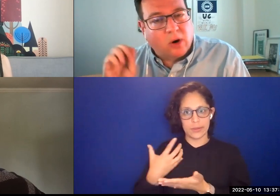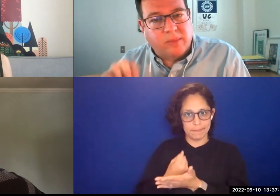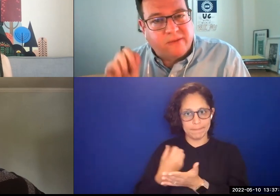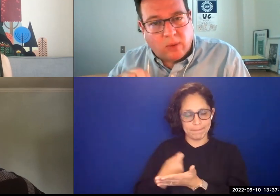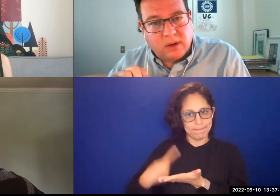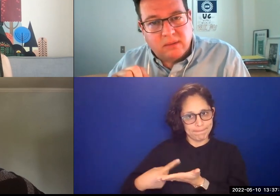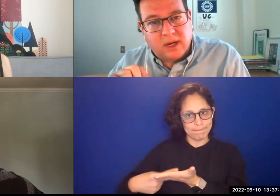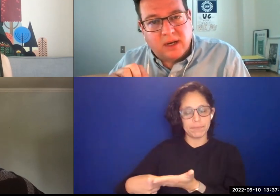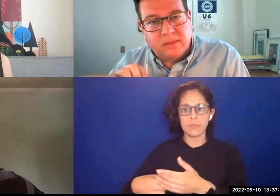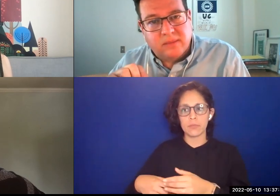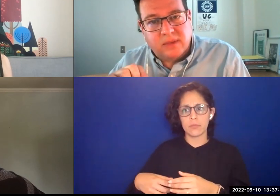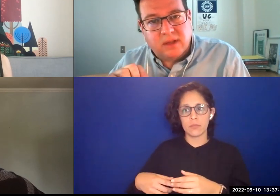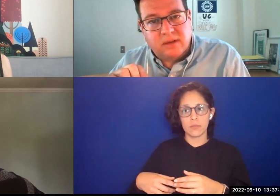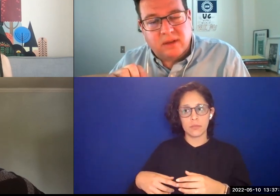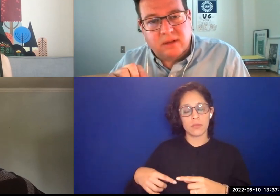they were before